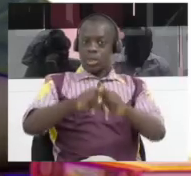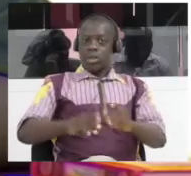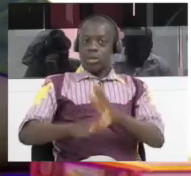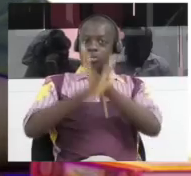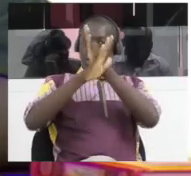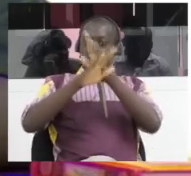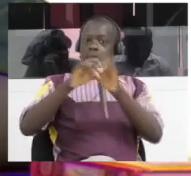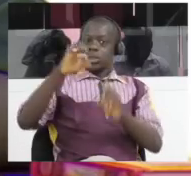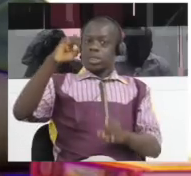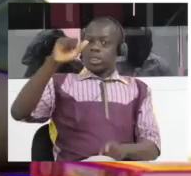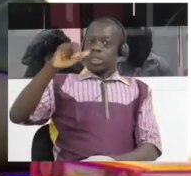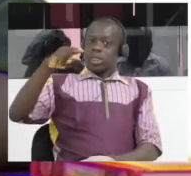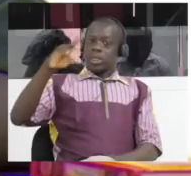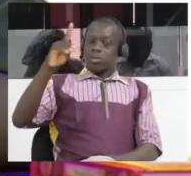then